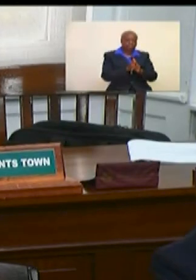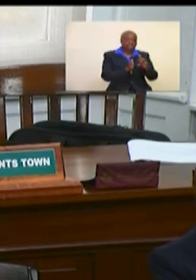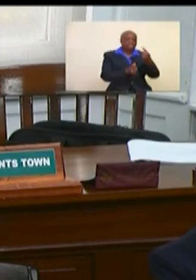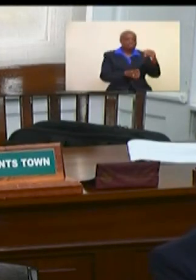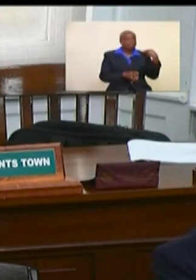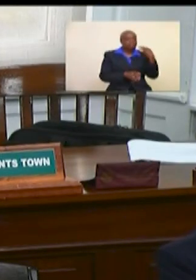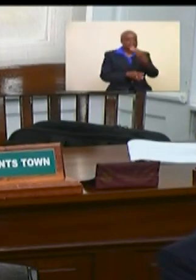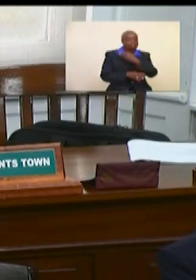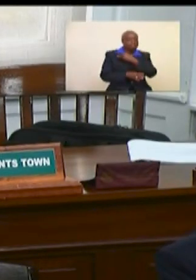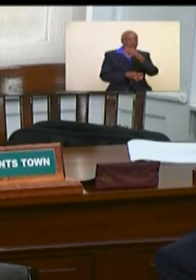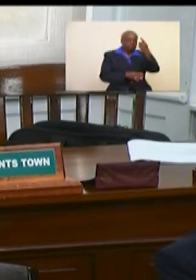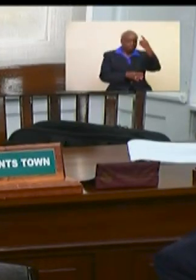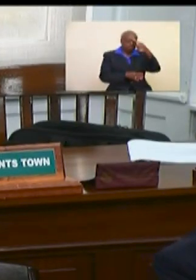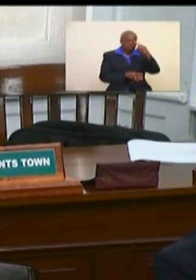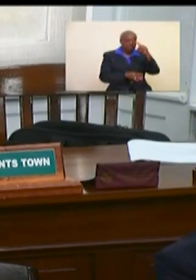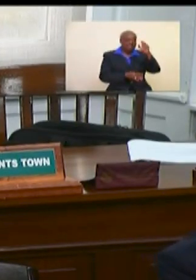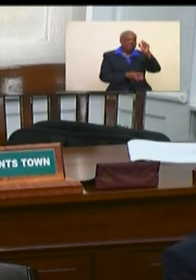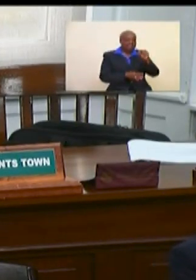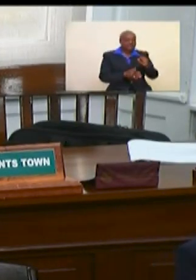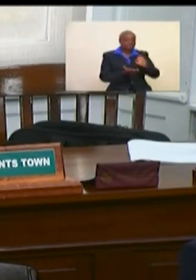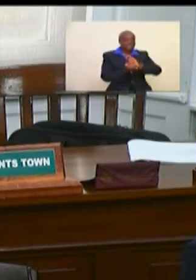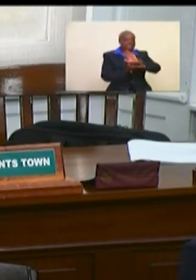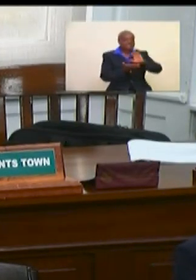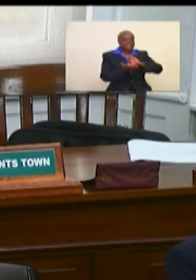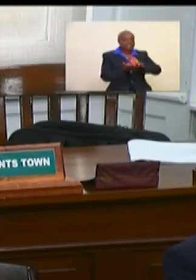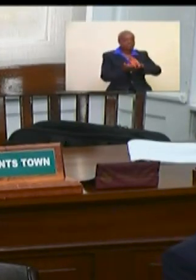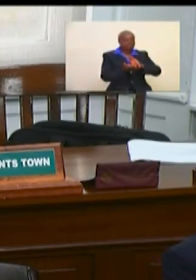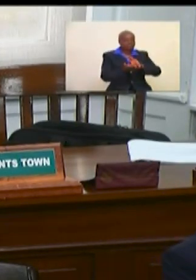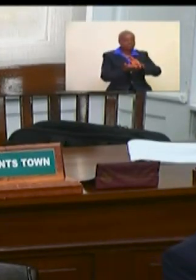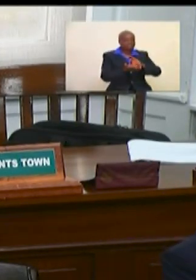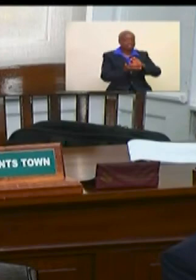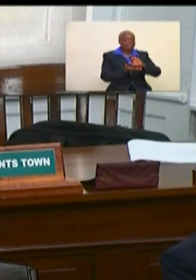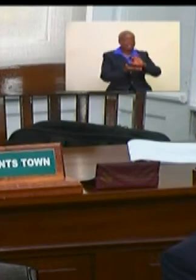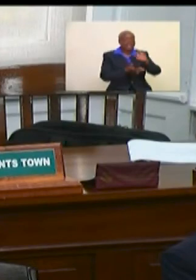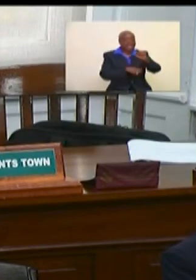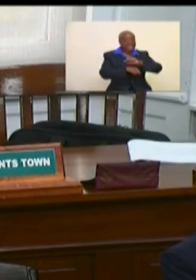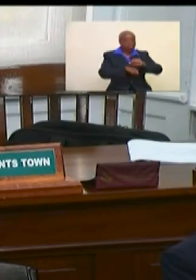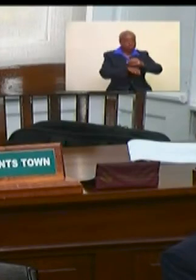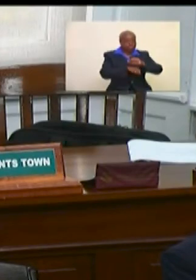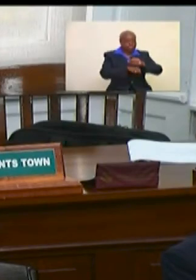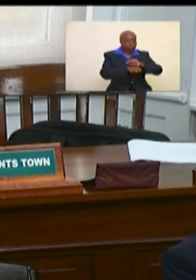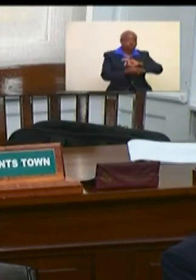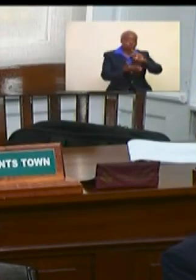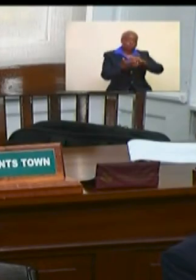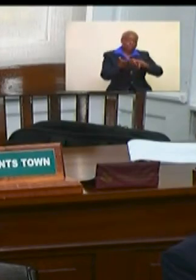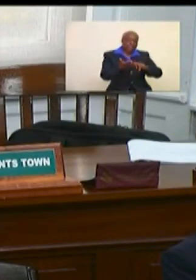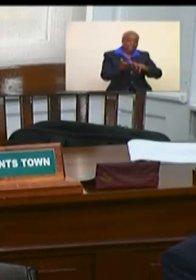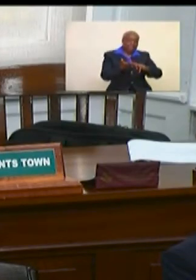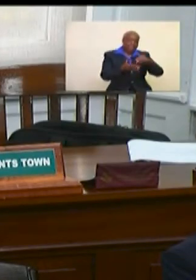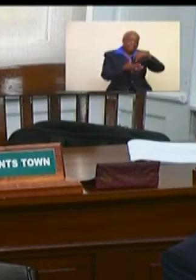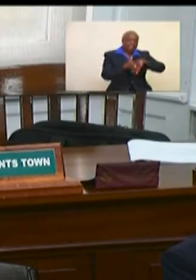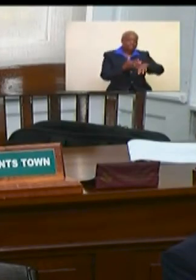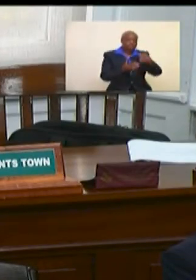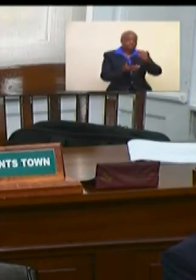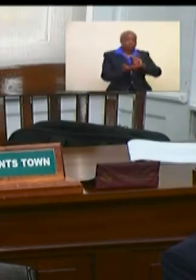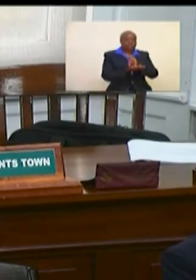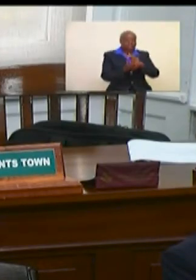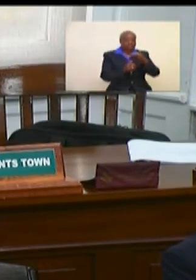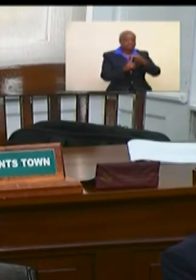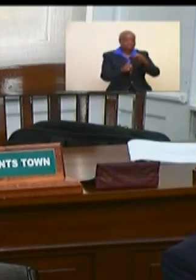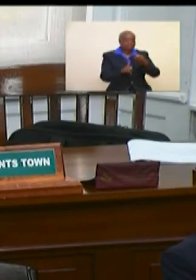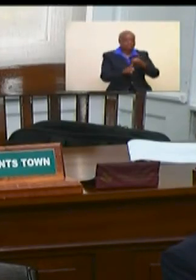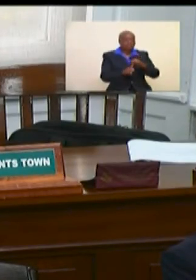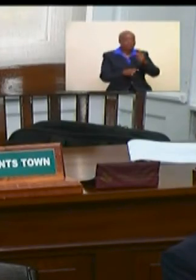member for South and Central Andras read into the record from one portion of the